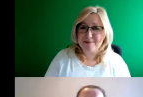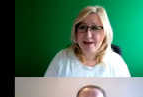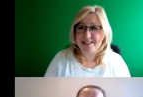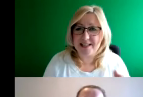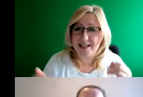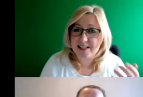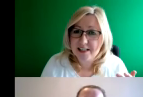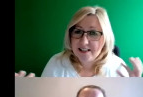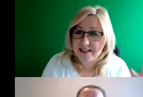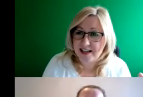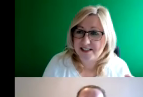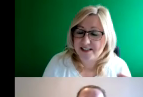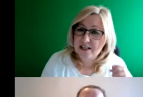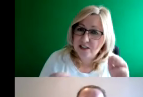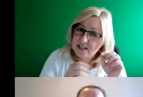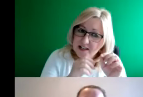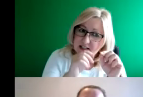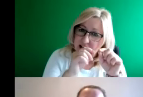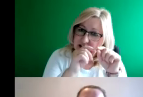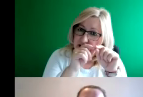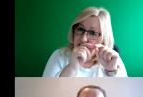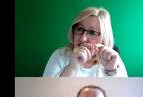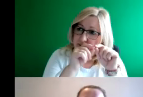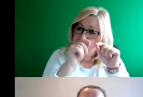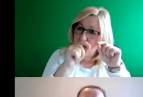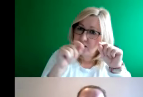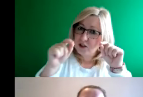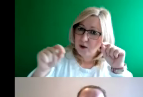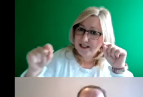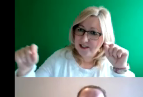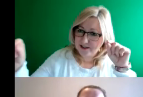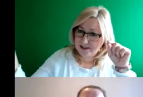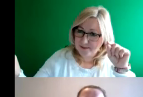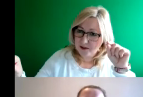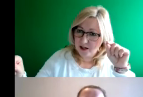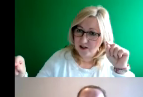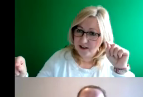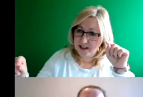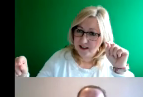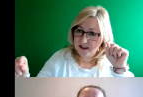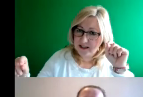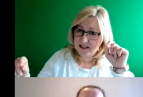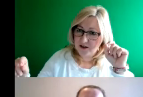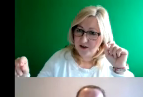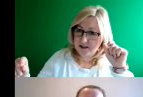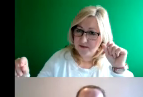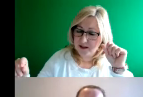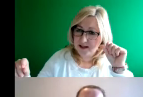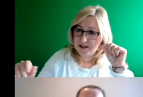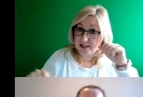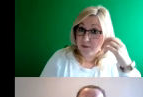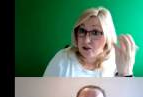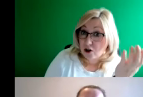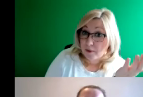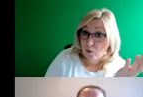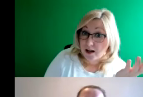about Isham's message analysis. So you tend to get rhetorical questions occurring in discourse. Yeah,